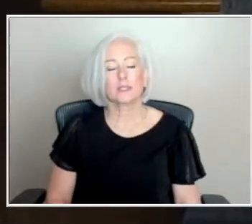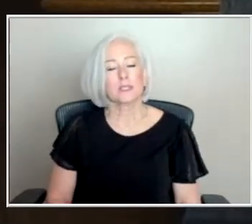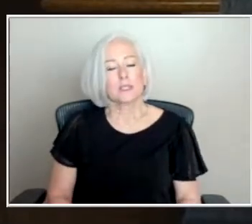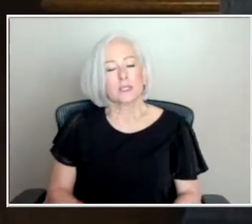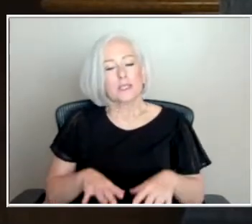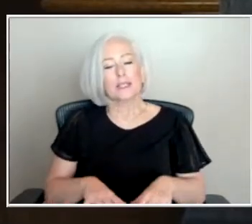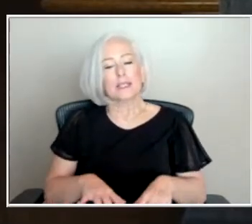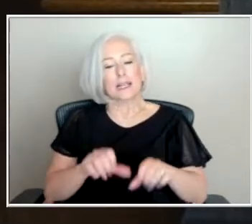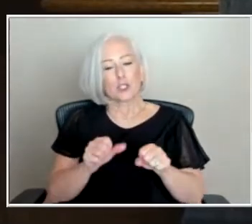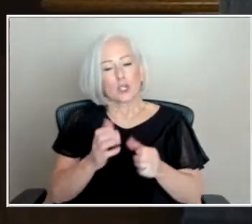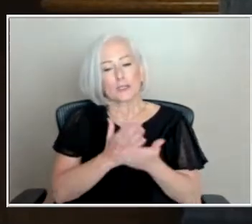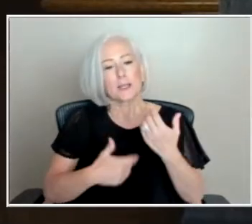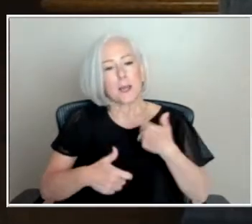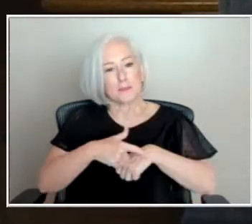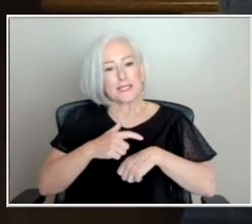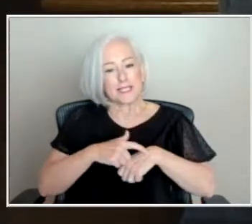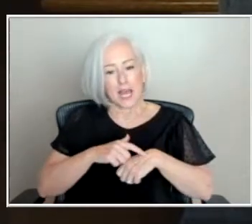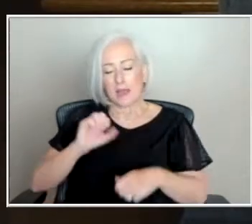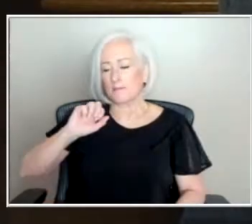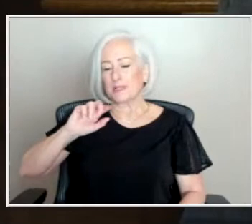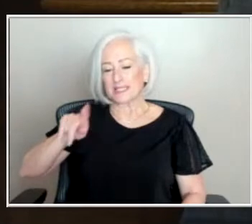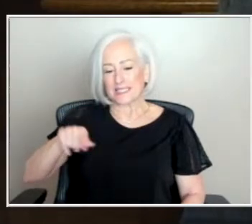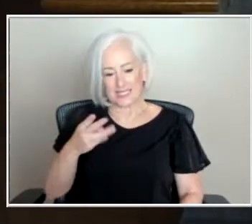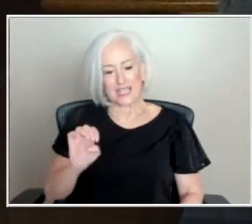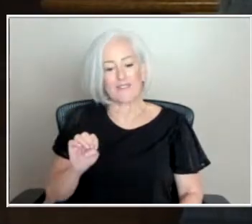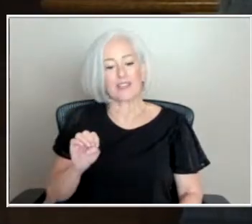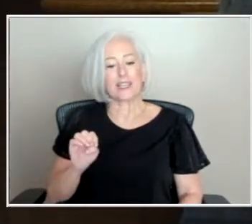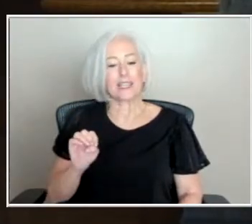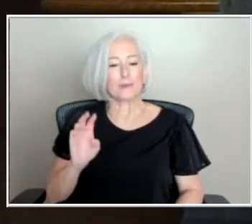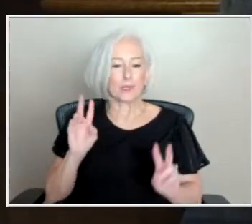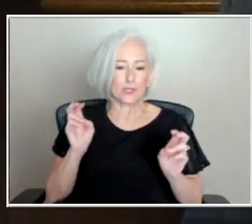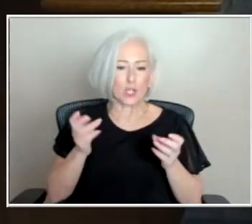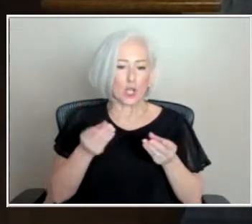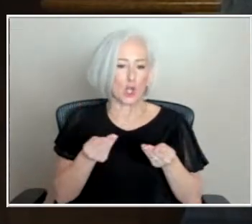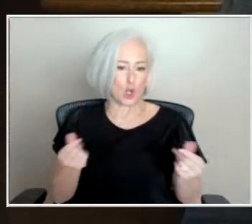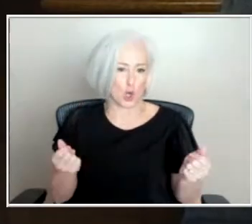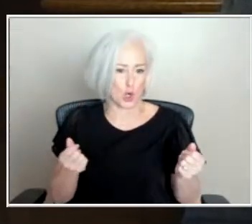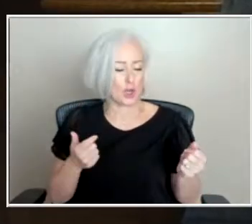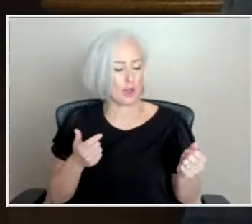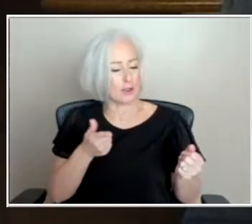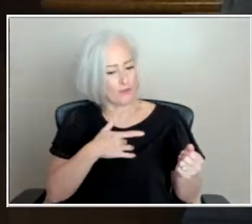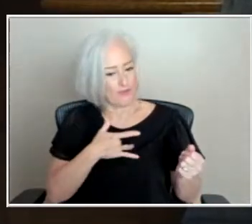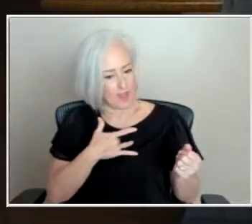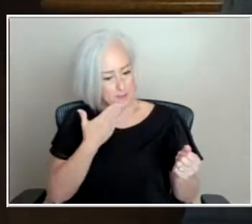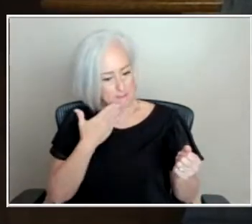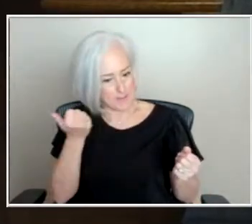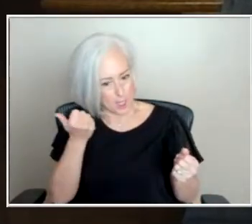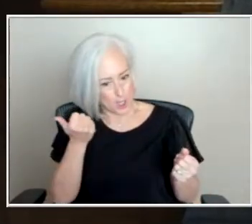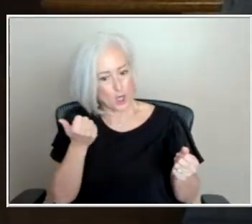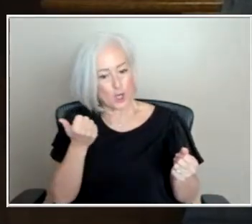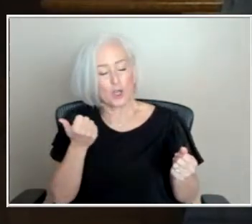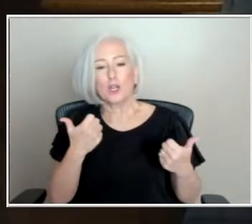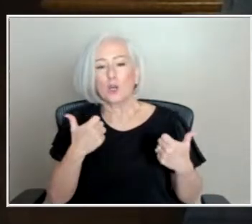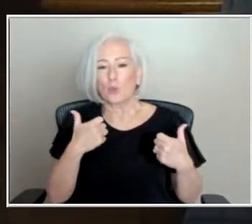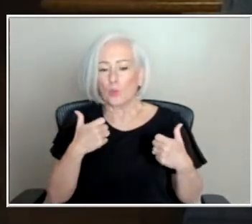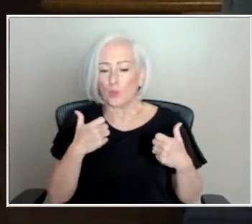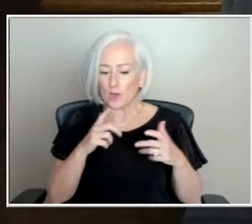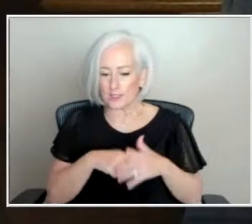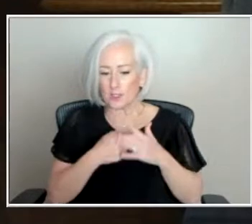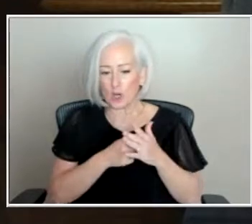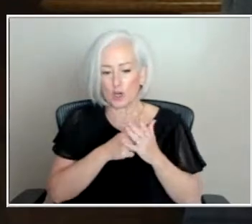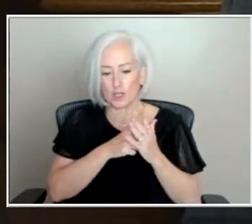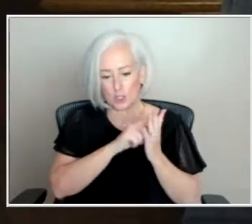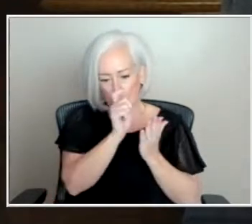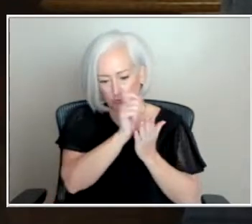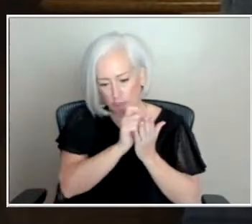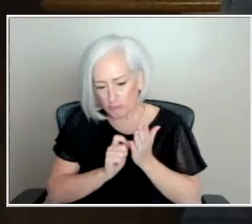once she was cured and we felt better. Then we started putting this together, and then I wrote it multiple times to get